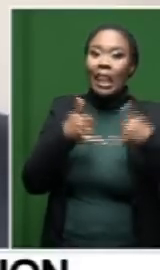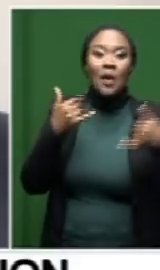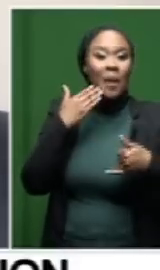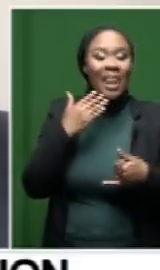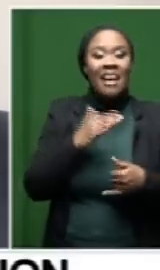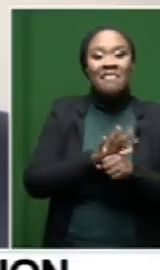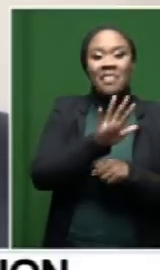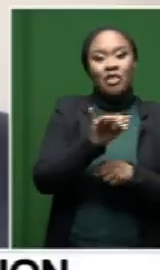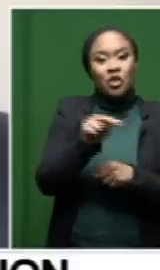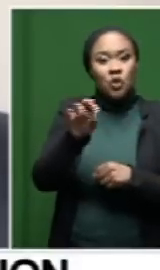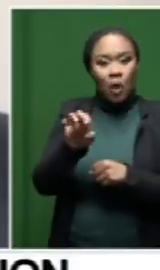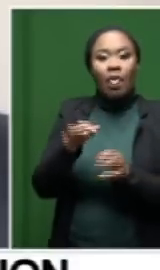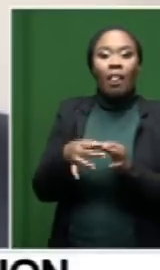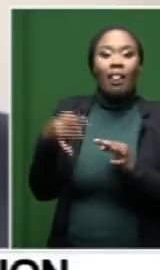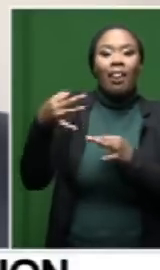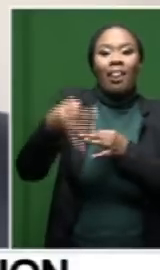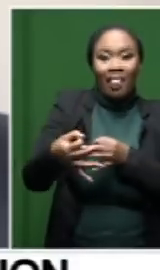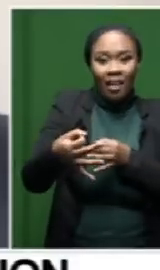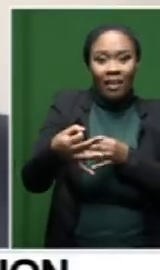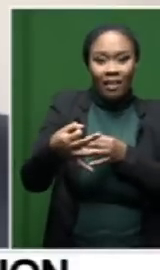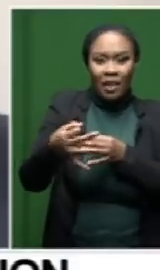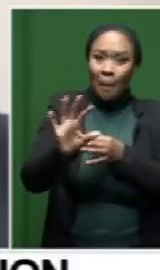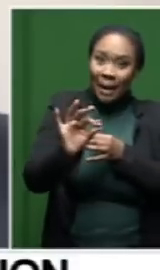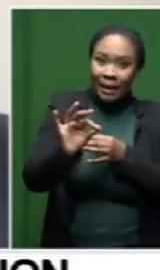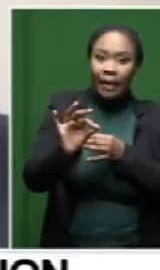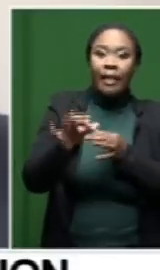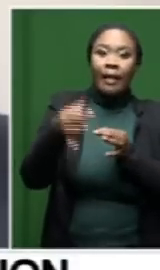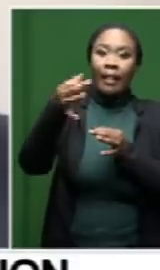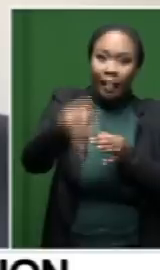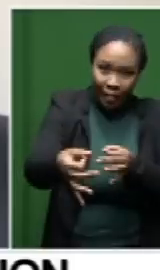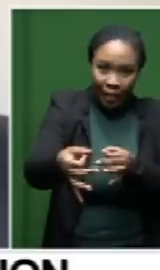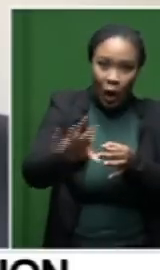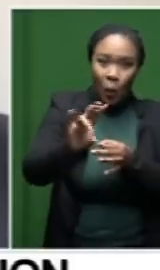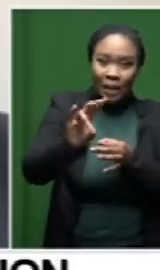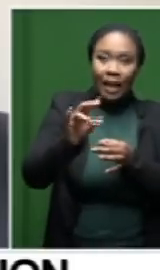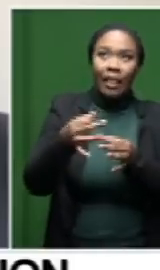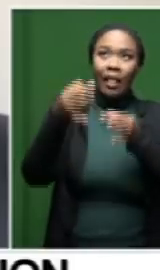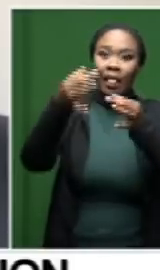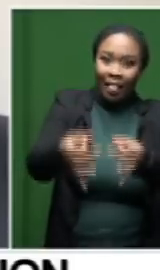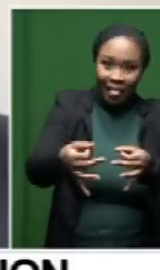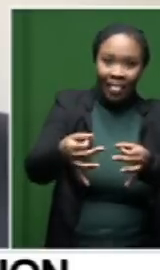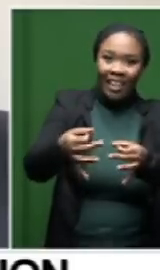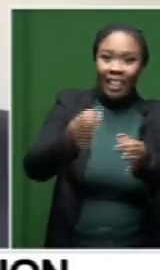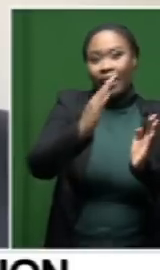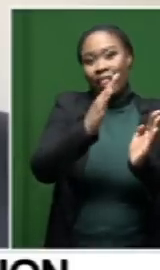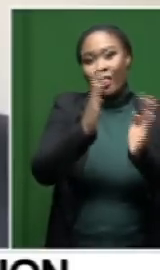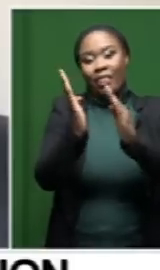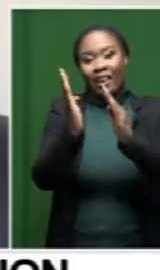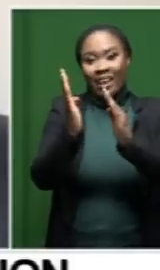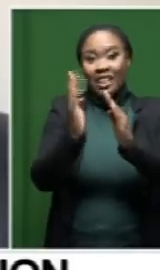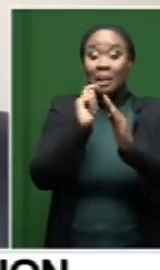June. That was Sunday. The date was then postponed to the Monday, then again to the Wednesday, and then again a bit later in the